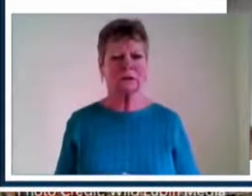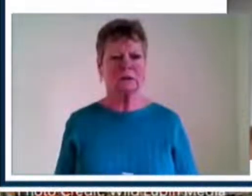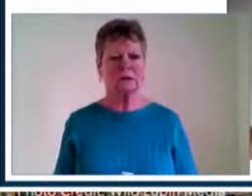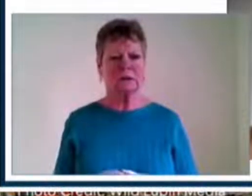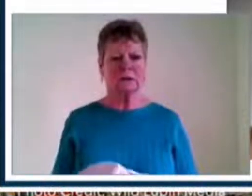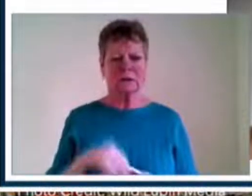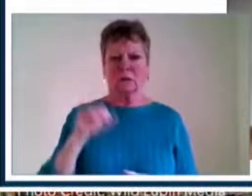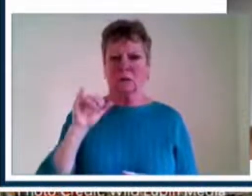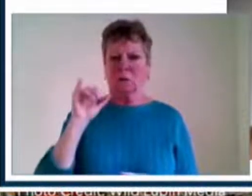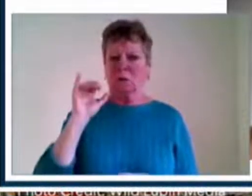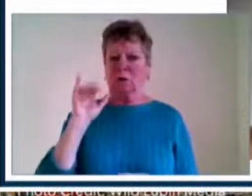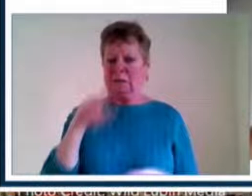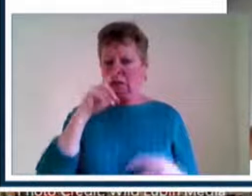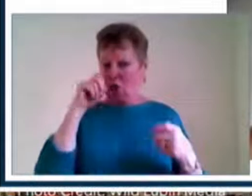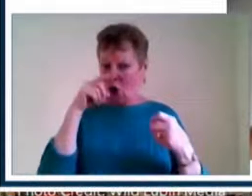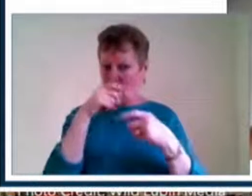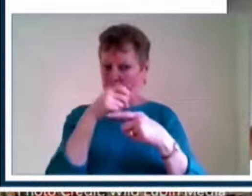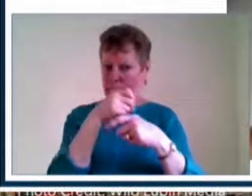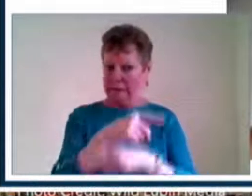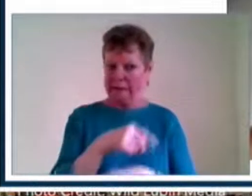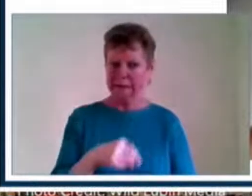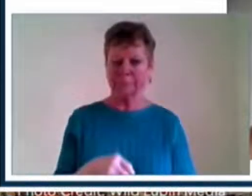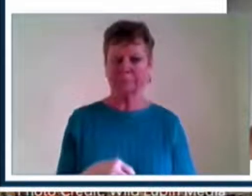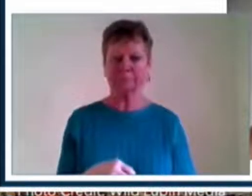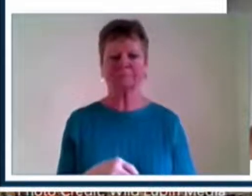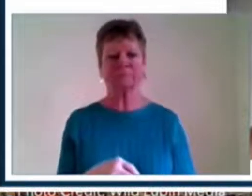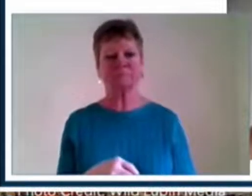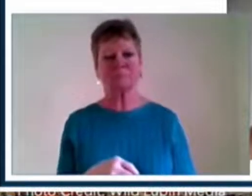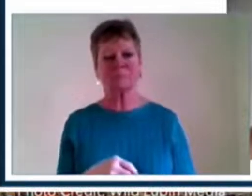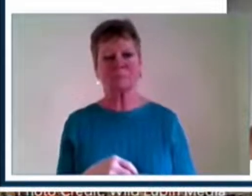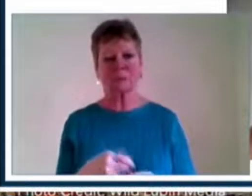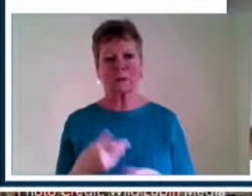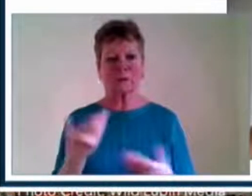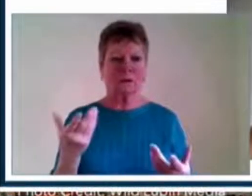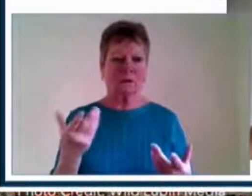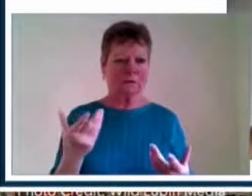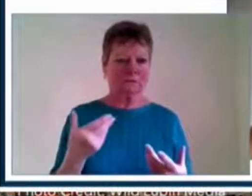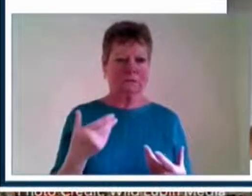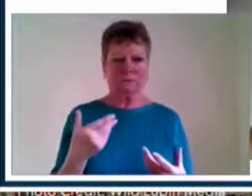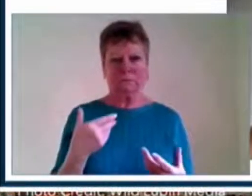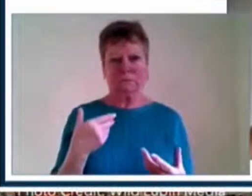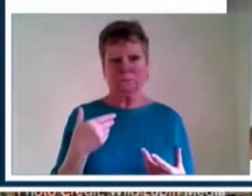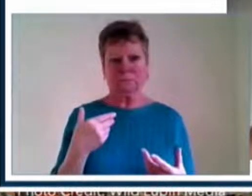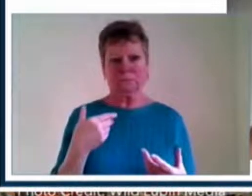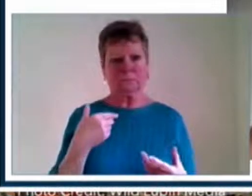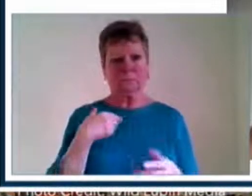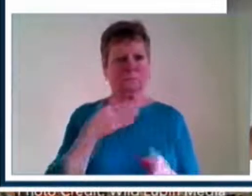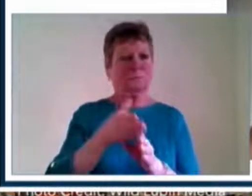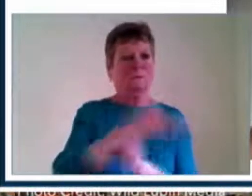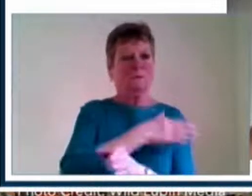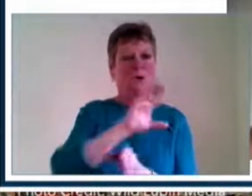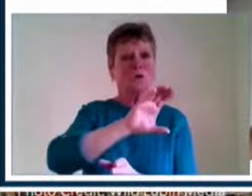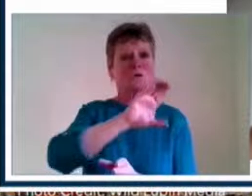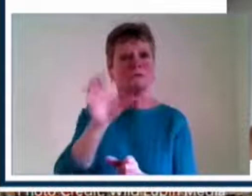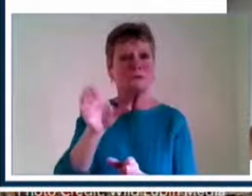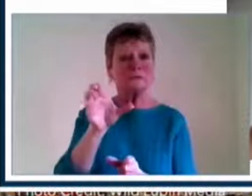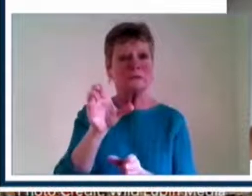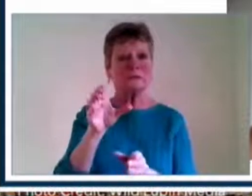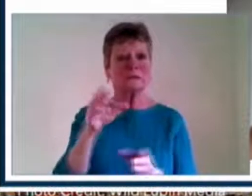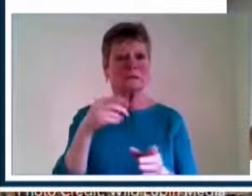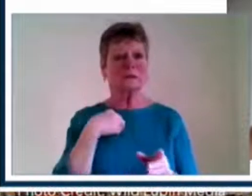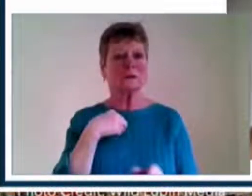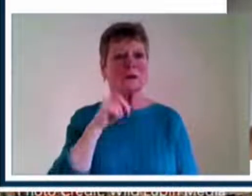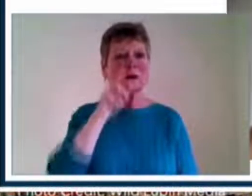complicated piece because, you know, we're knowing we've shifted and we're nowhere for a number of weeks now where before Christmas we changed our